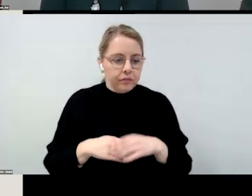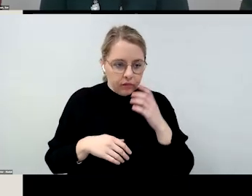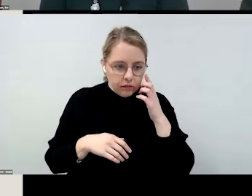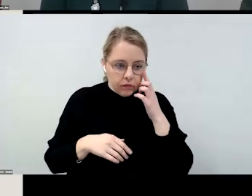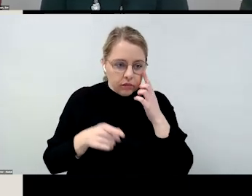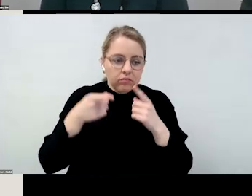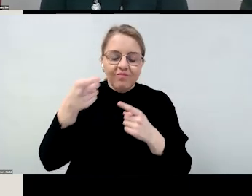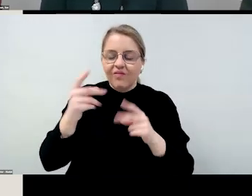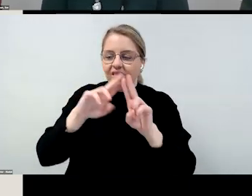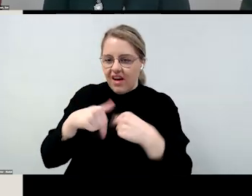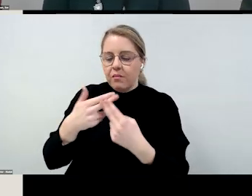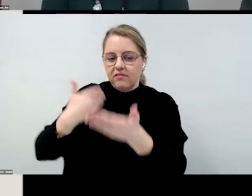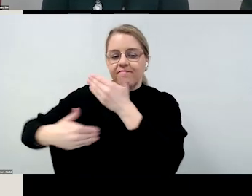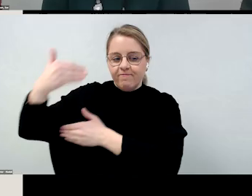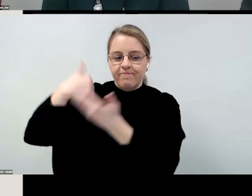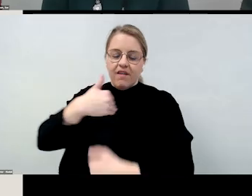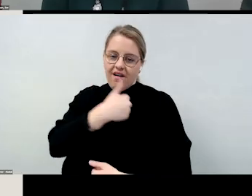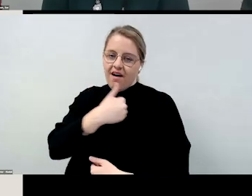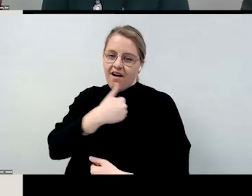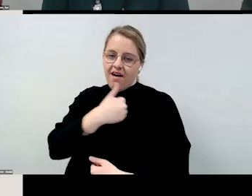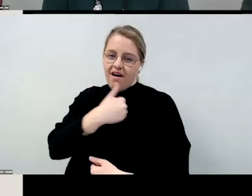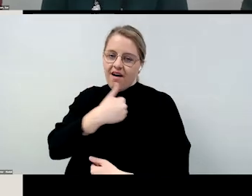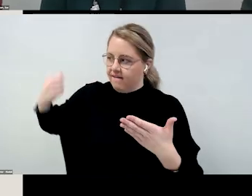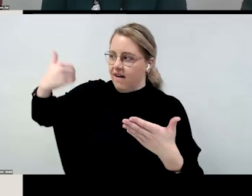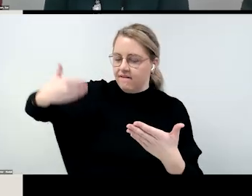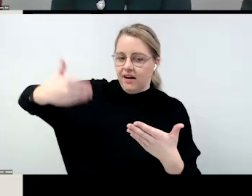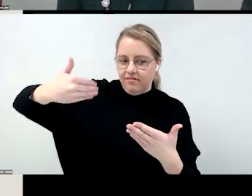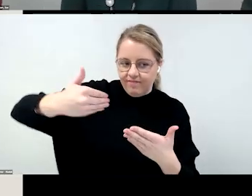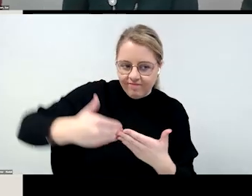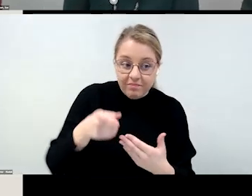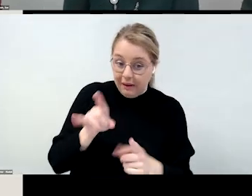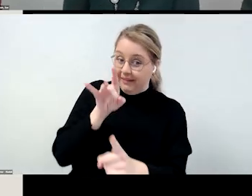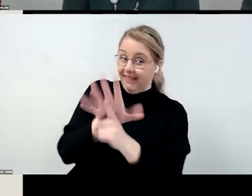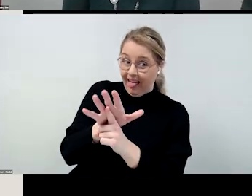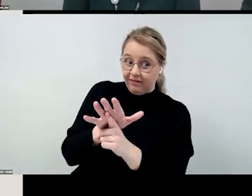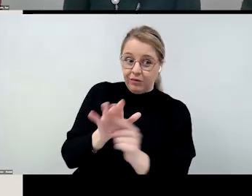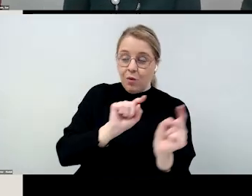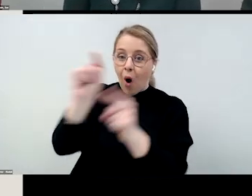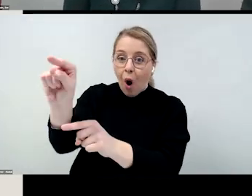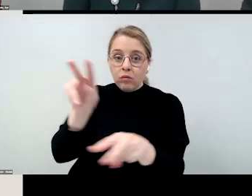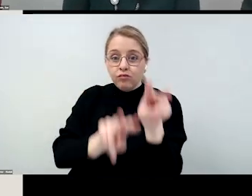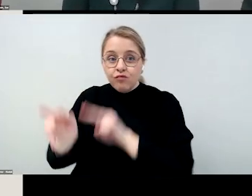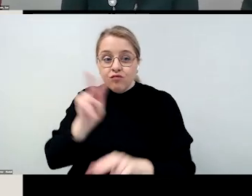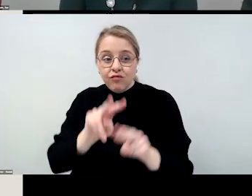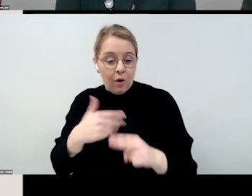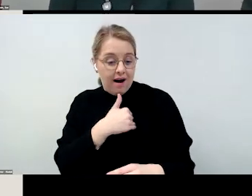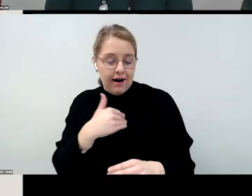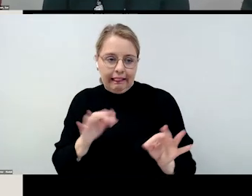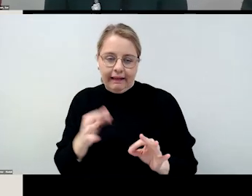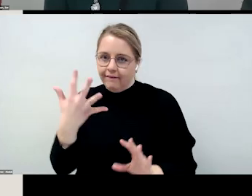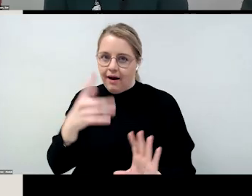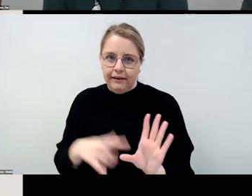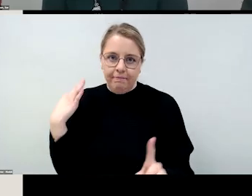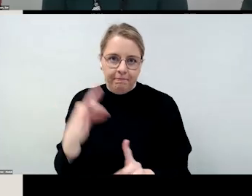heart disease, but he has not received a cardiovascular risk assessment in 5 years. So the first point of George's